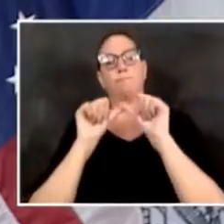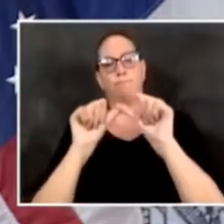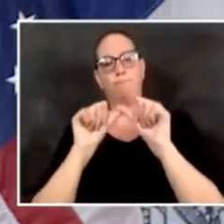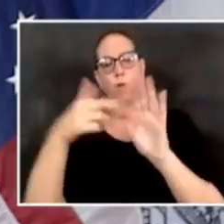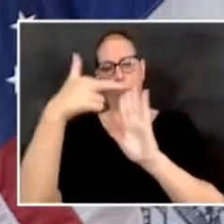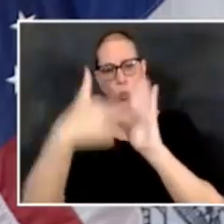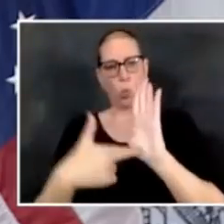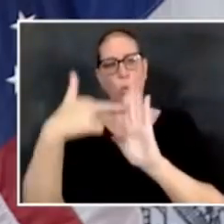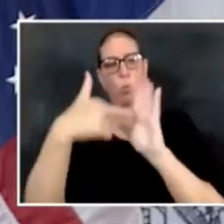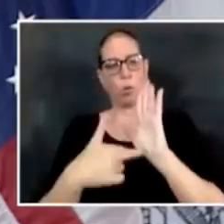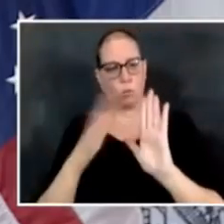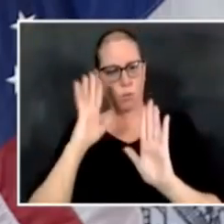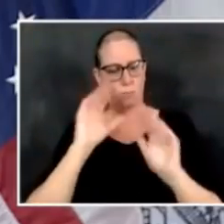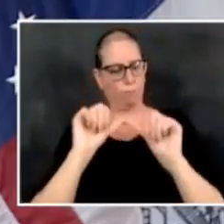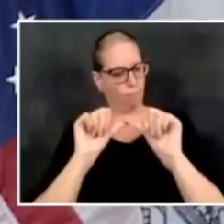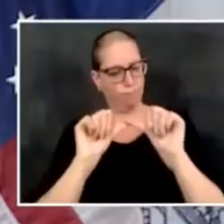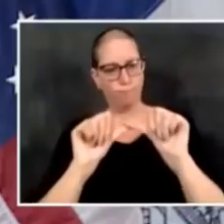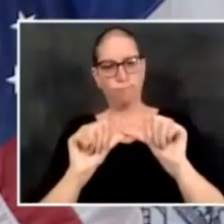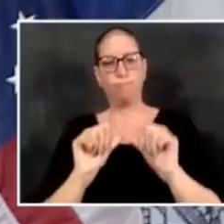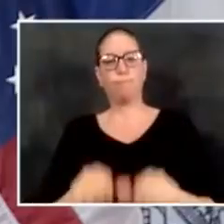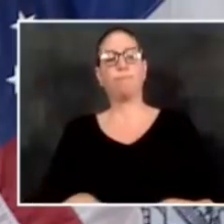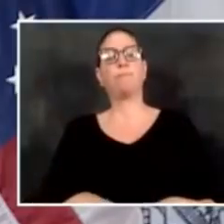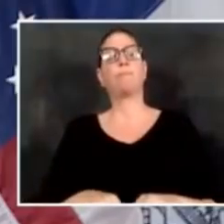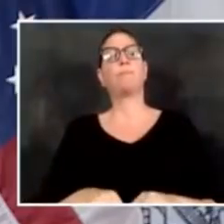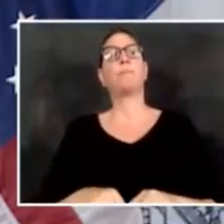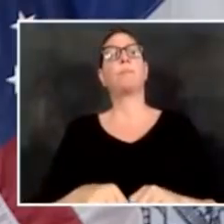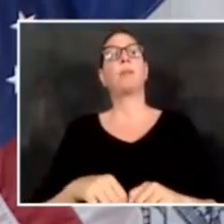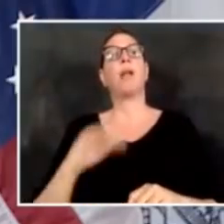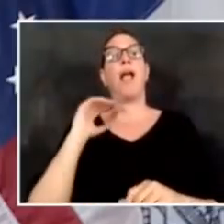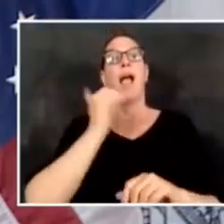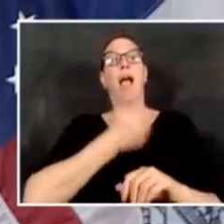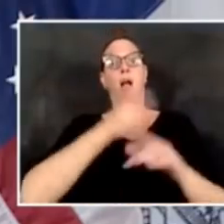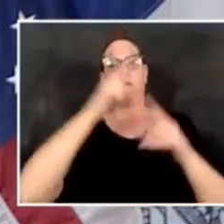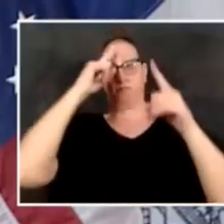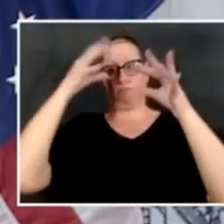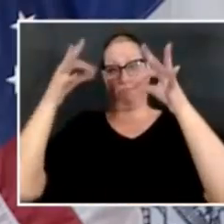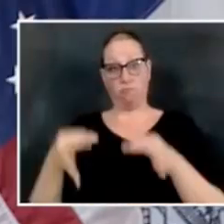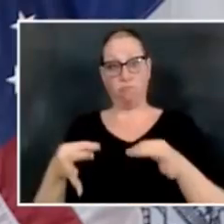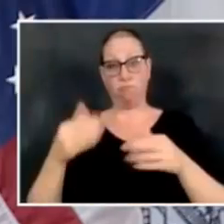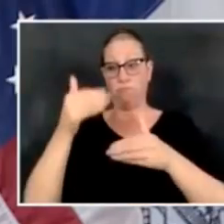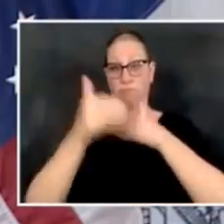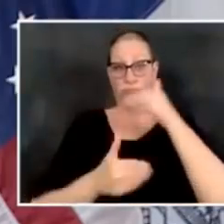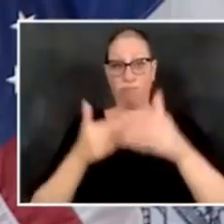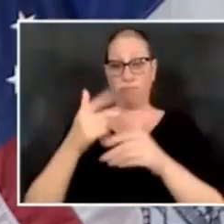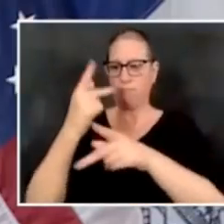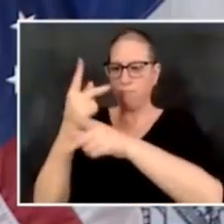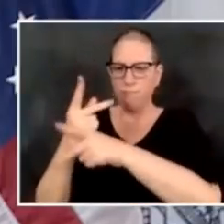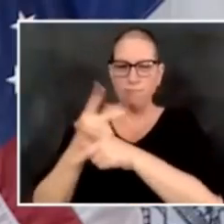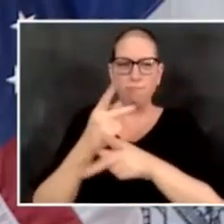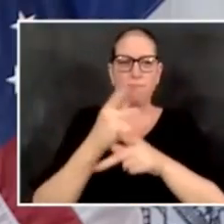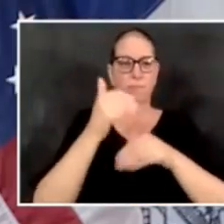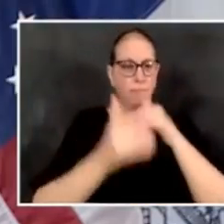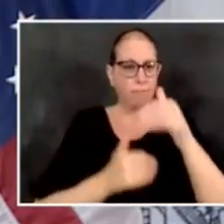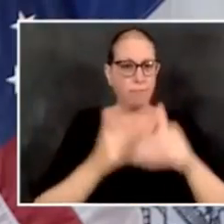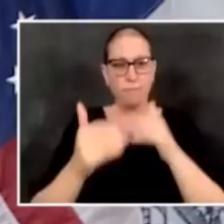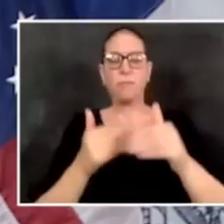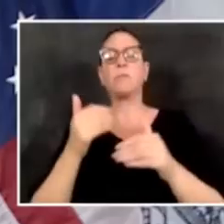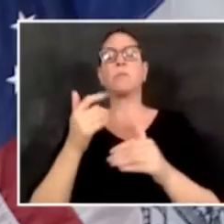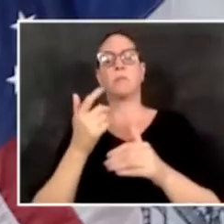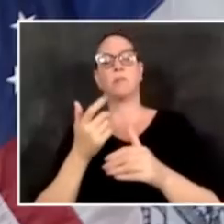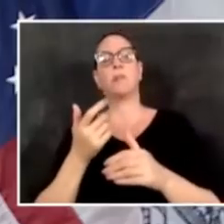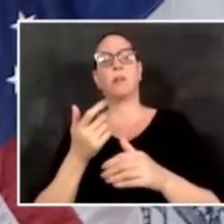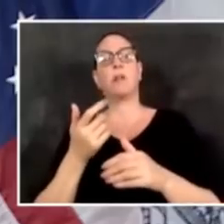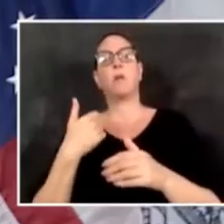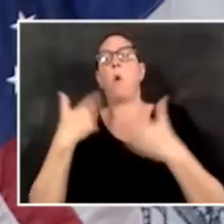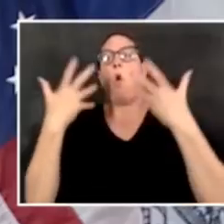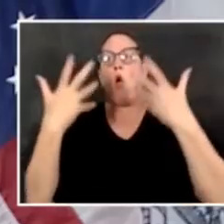in a very steady fashion to not allow that resurgence or that boomerang. But no, I think more is more here, Henry. The more we test,